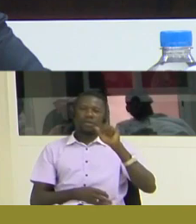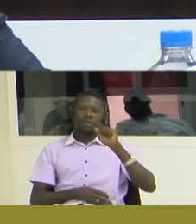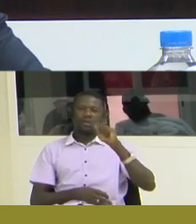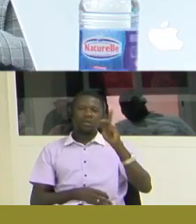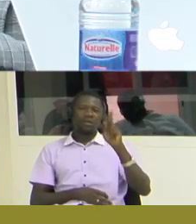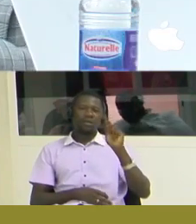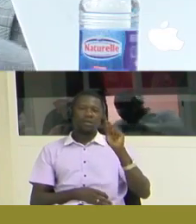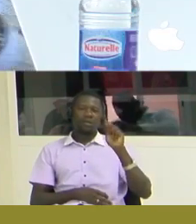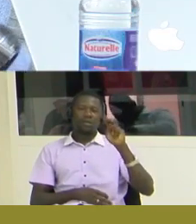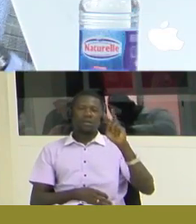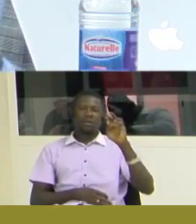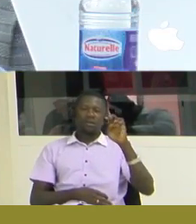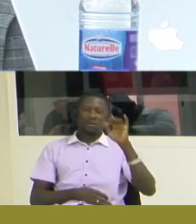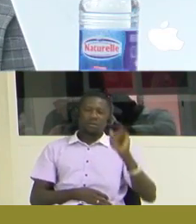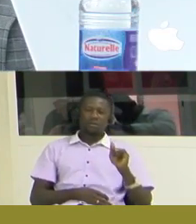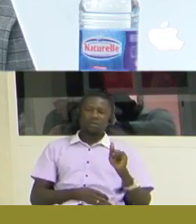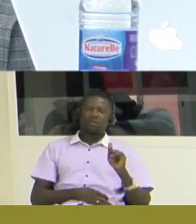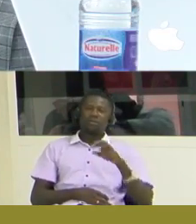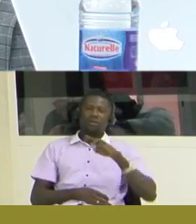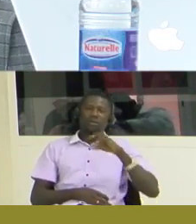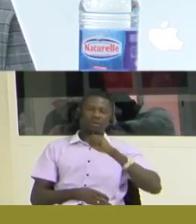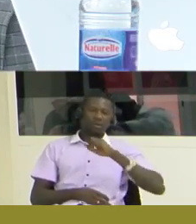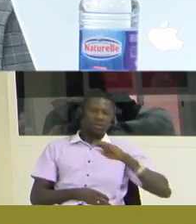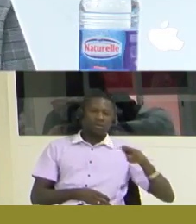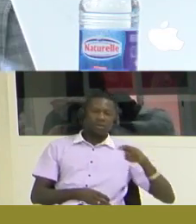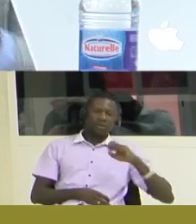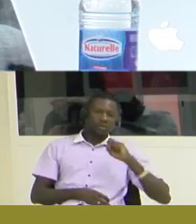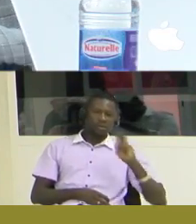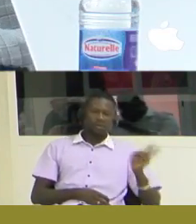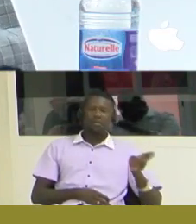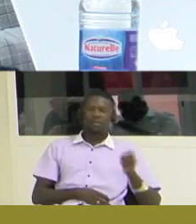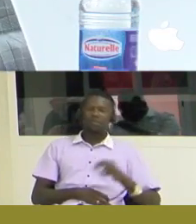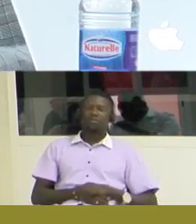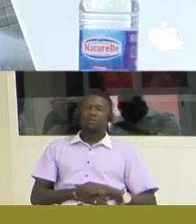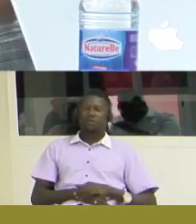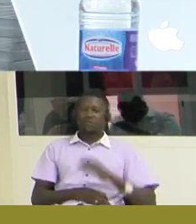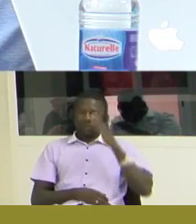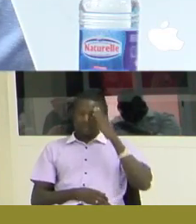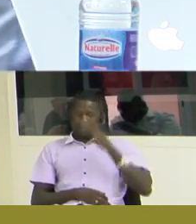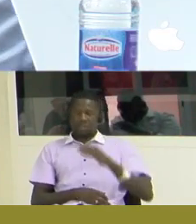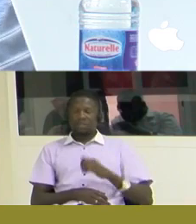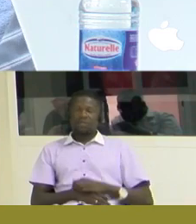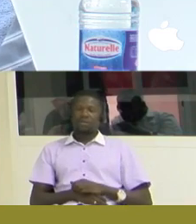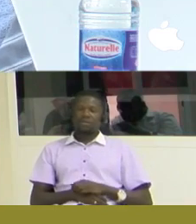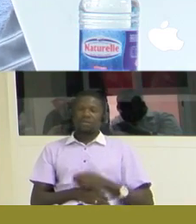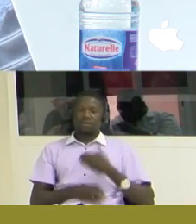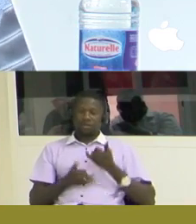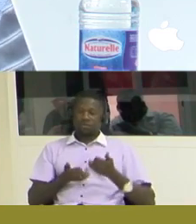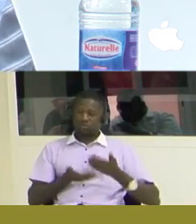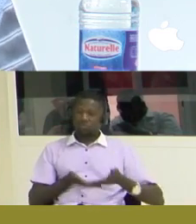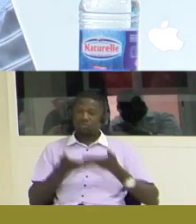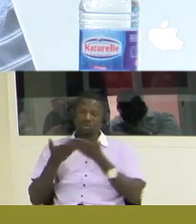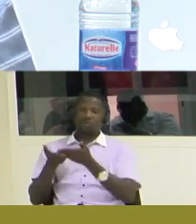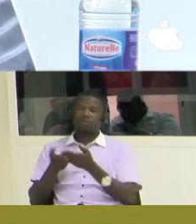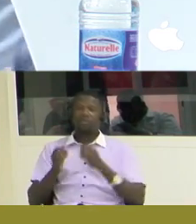now move on to Sunnis our belly and attention and